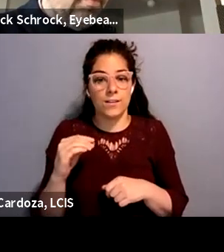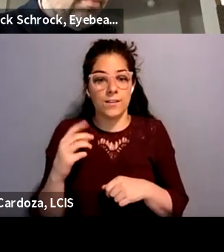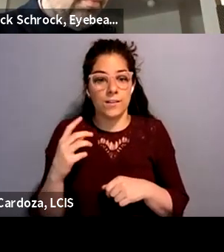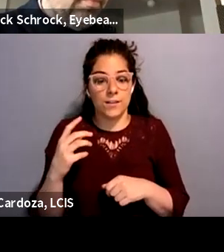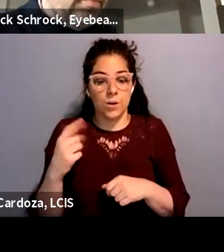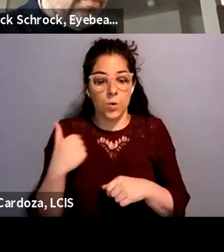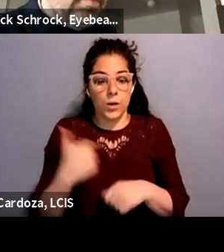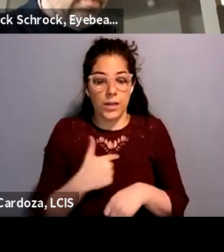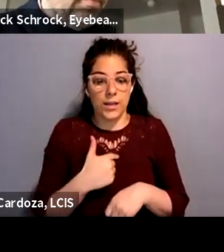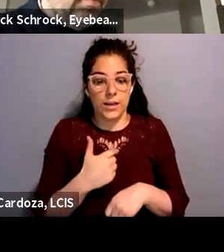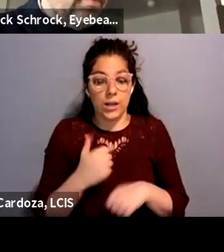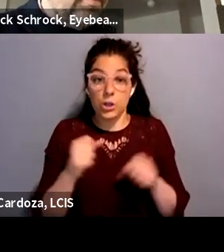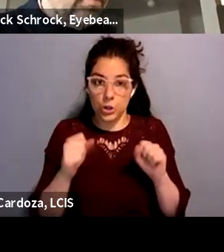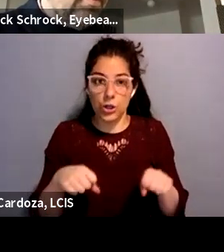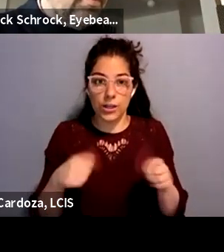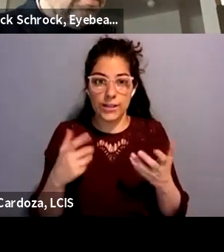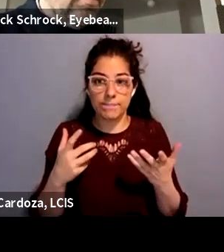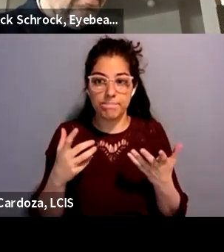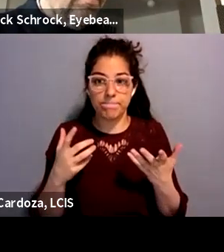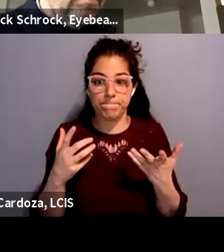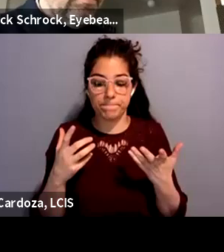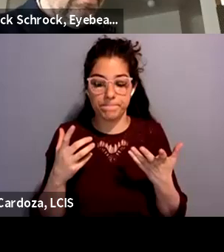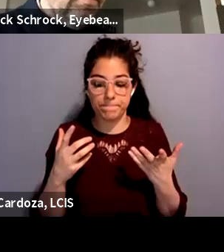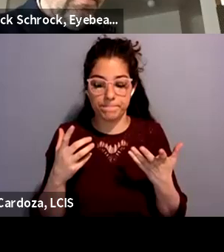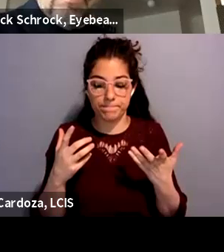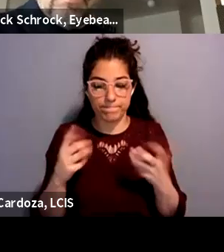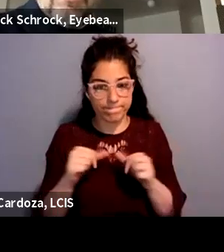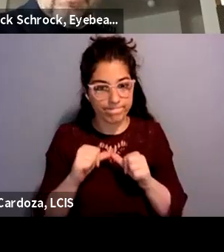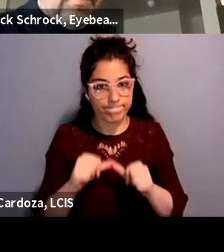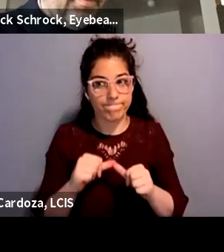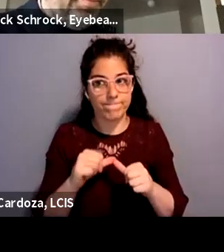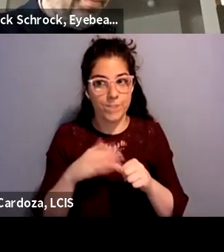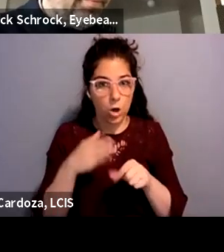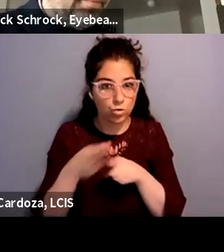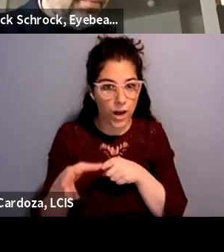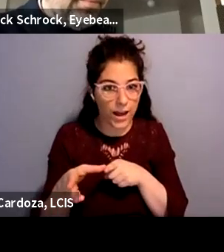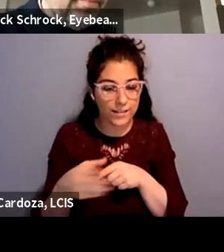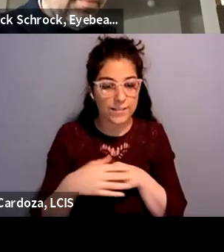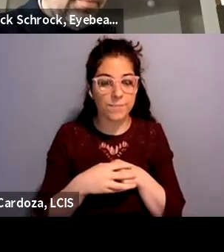We were able to, keep that on track